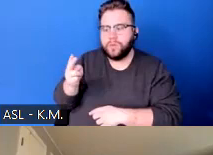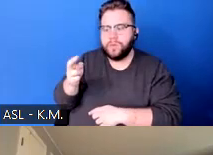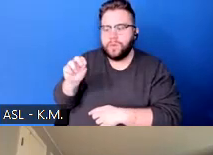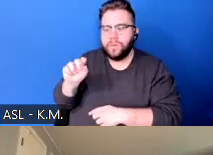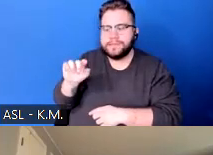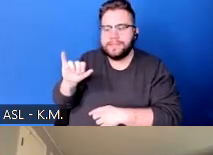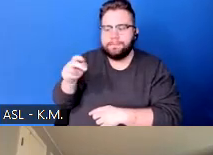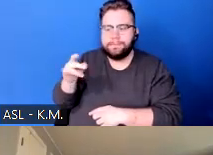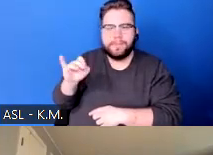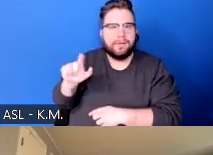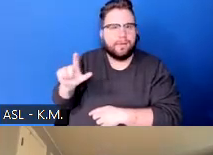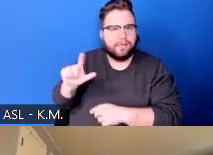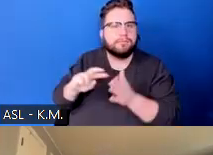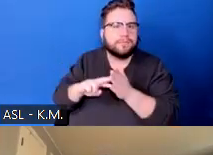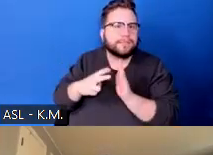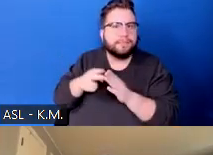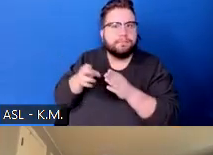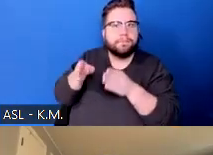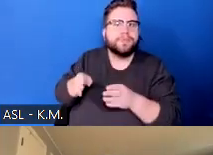neurodevelopmental diagnosis like autism.